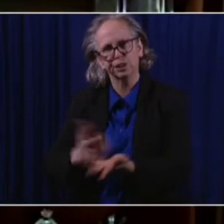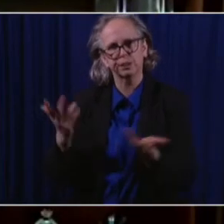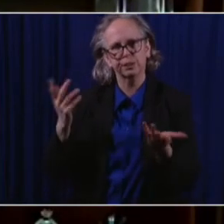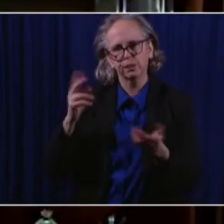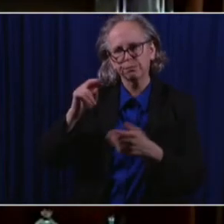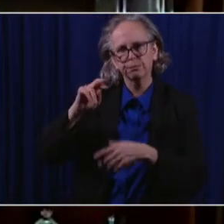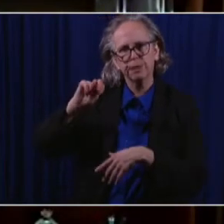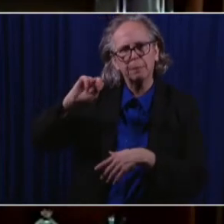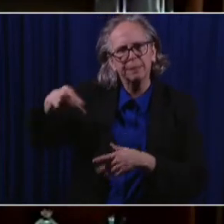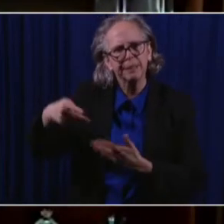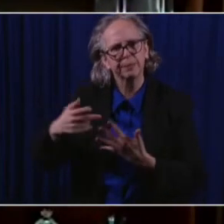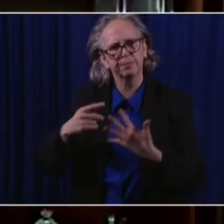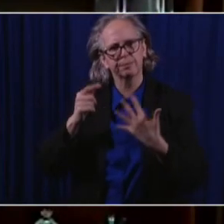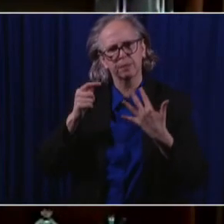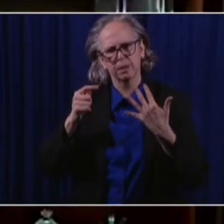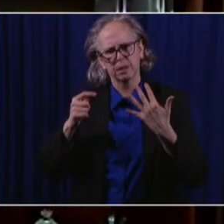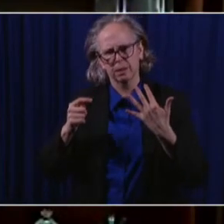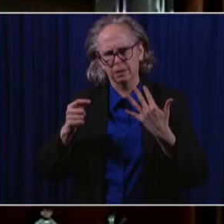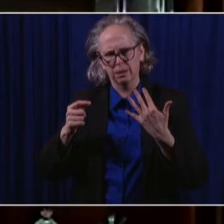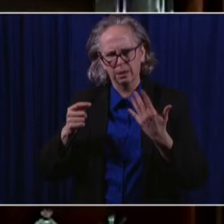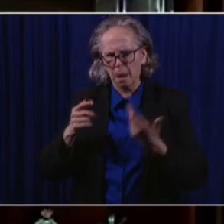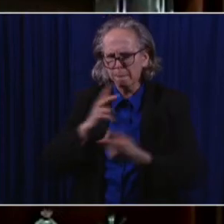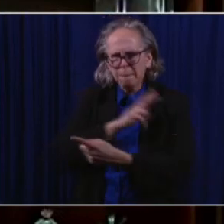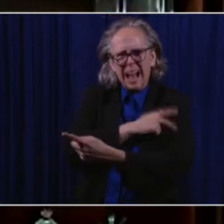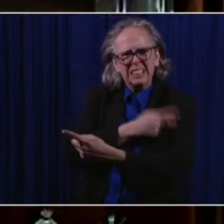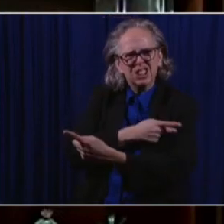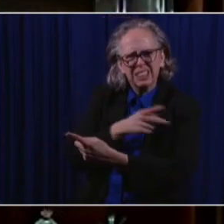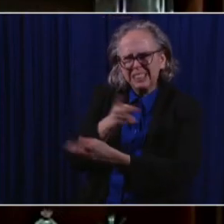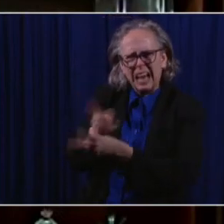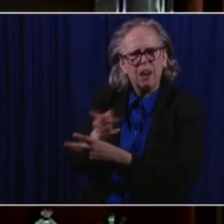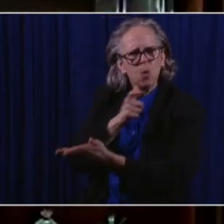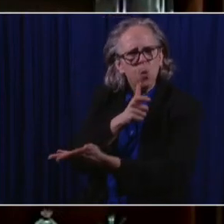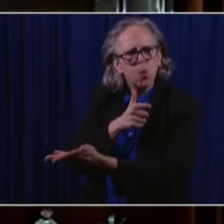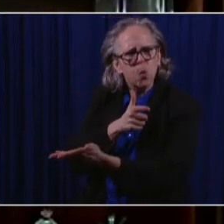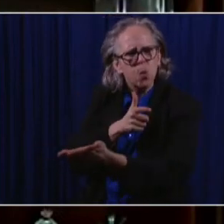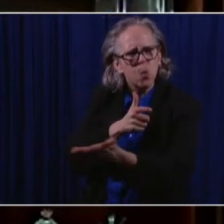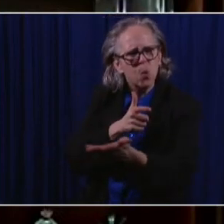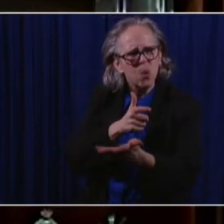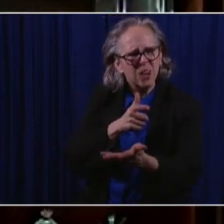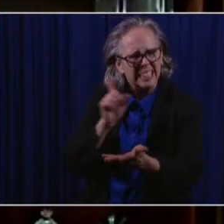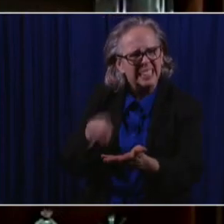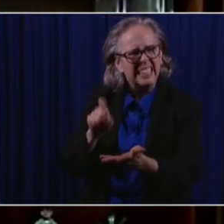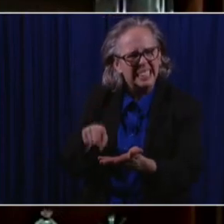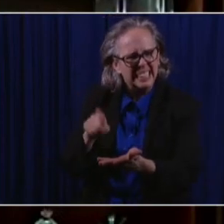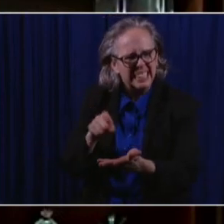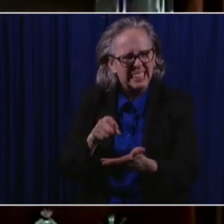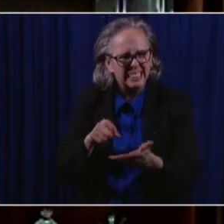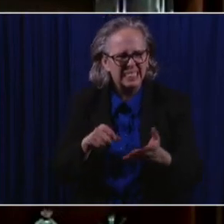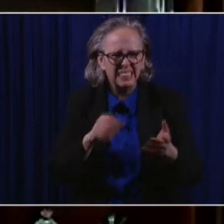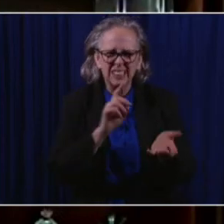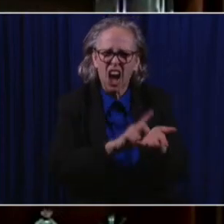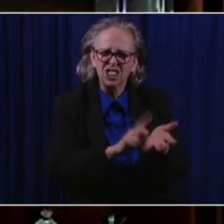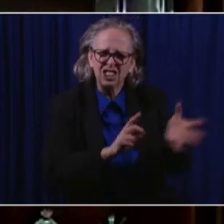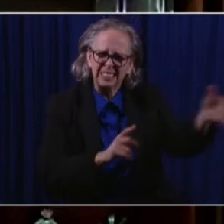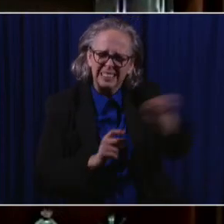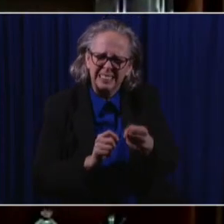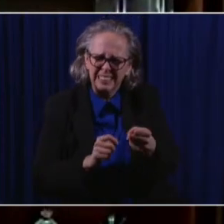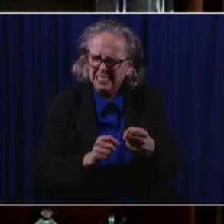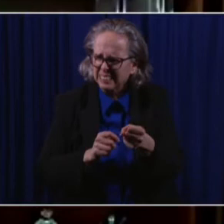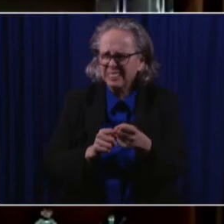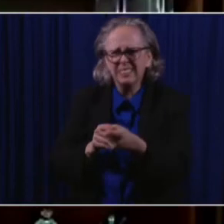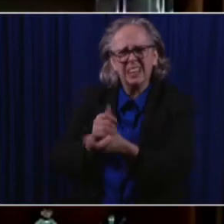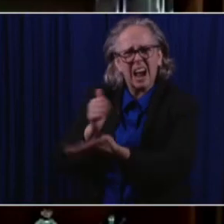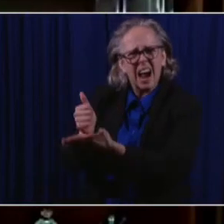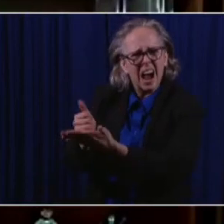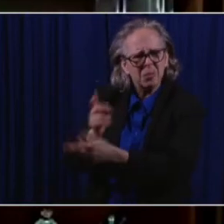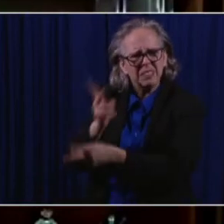patients. Pulling people from their usual jobs into these new makeshift jobs just add stress to the